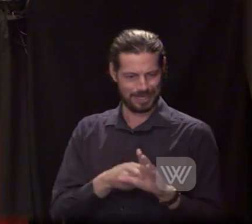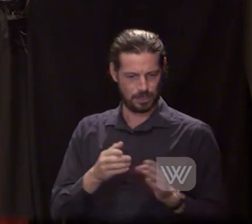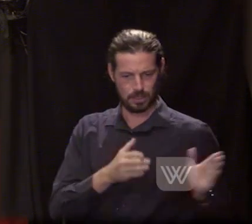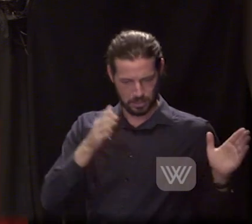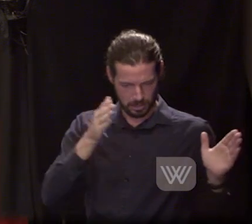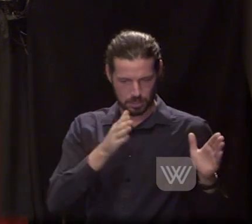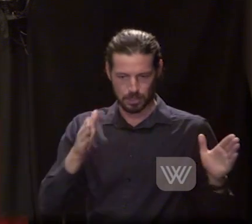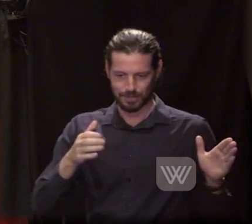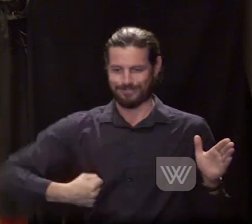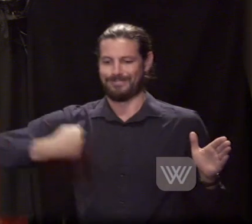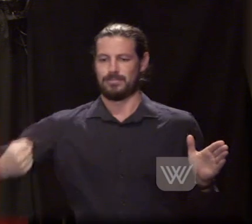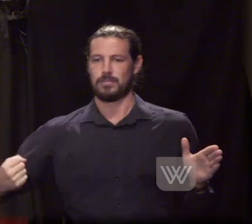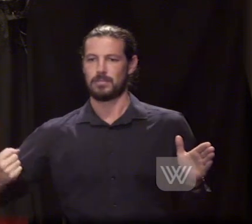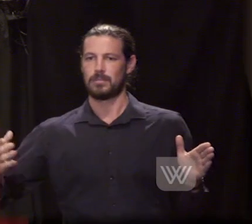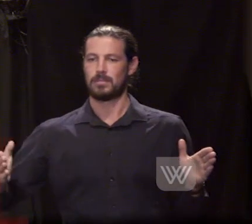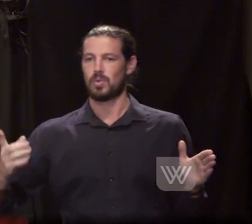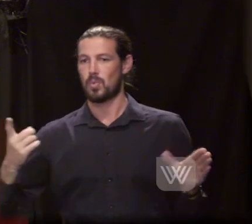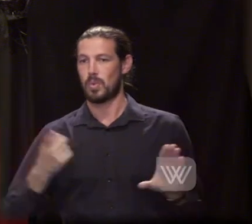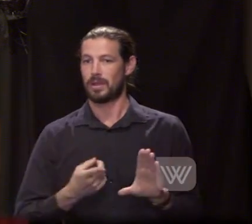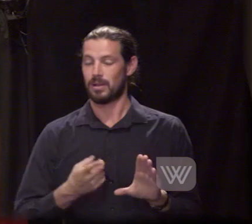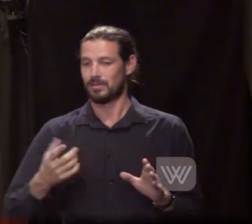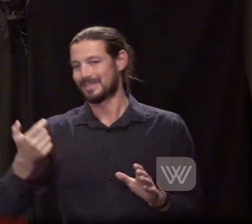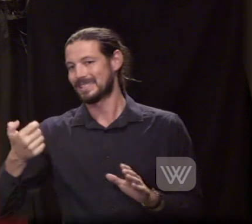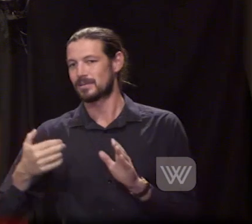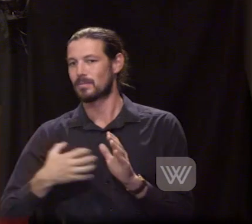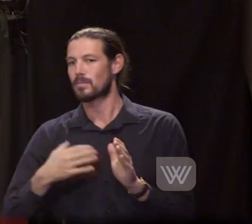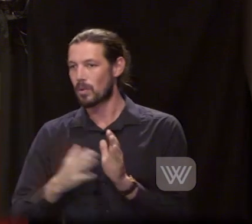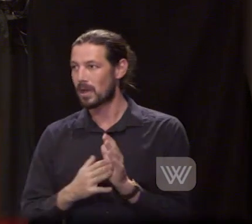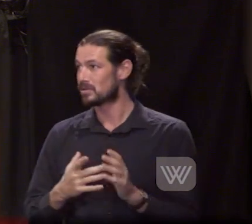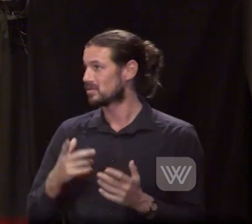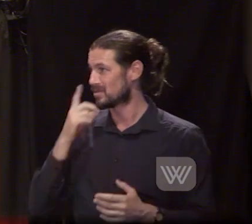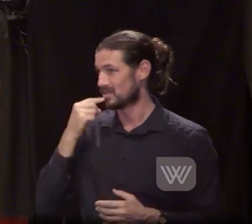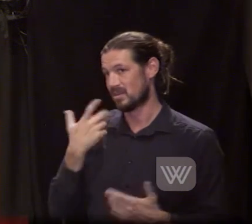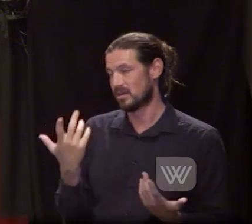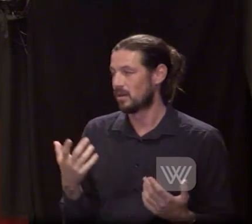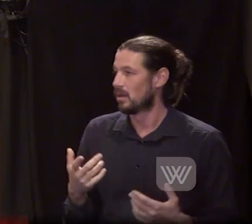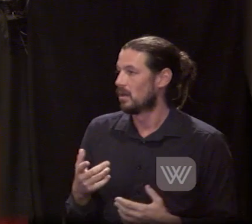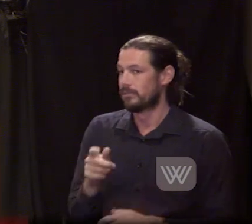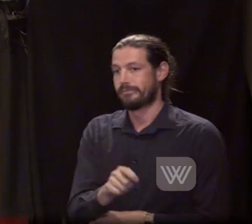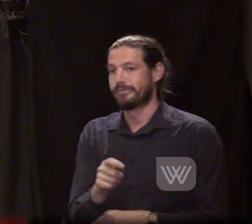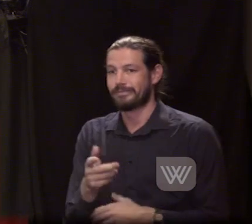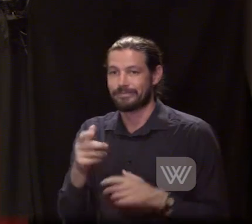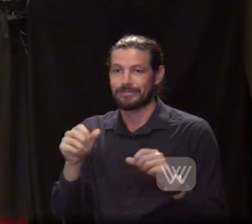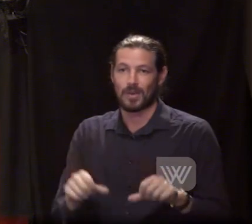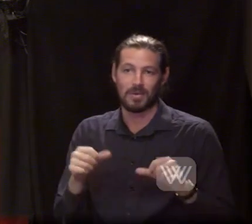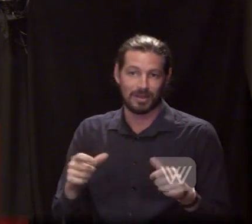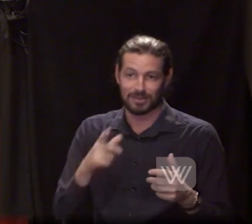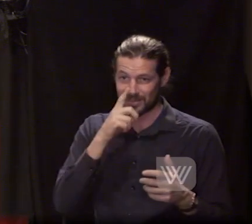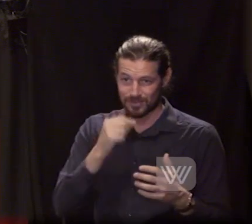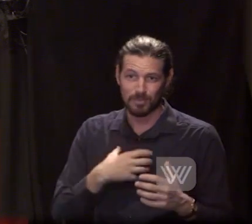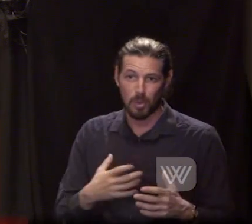were to drop that on it, you'd say, well, we've already gone 2/3 of the way down and it wasn't that bad, so of course we can go longer.